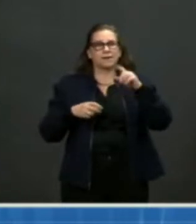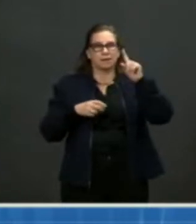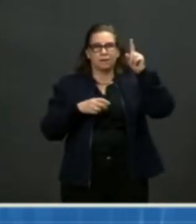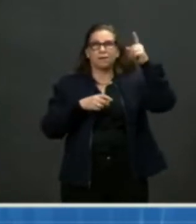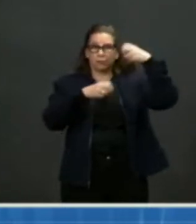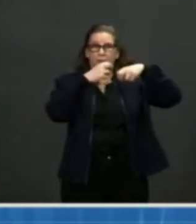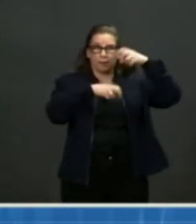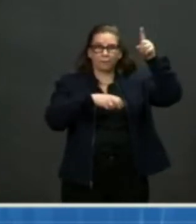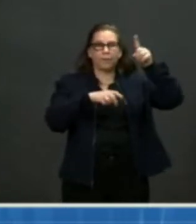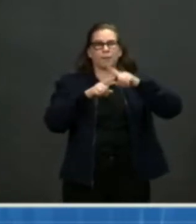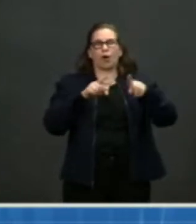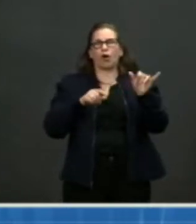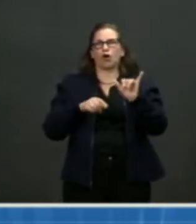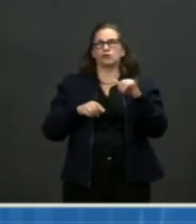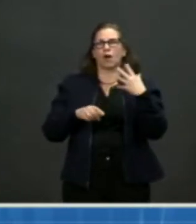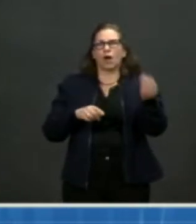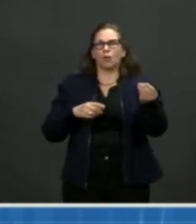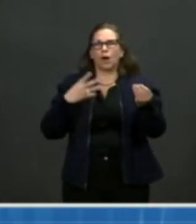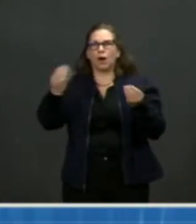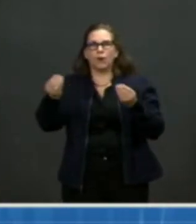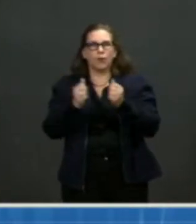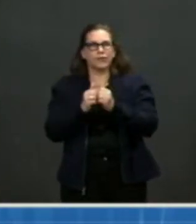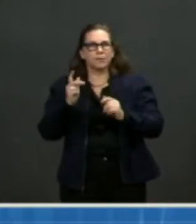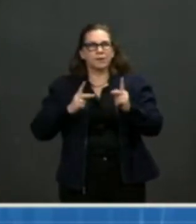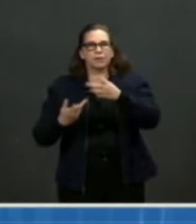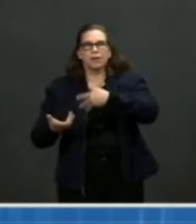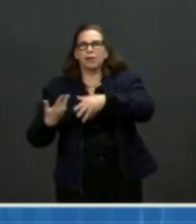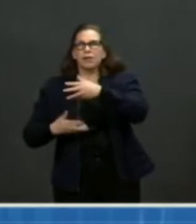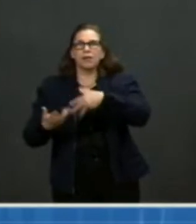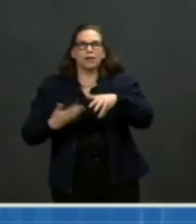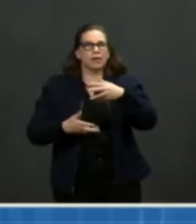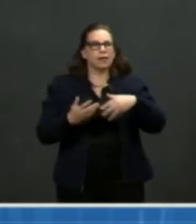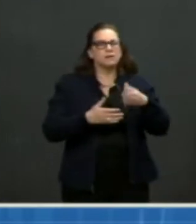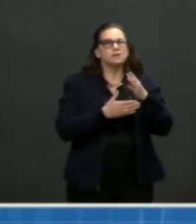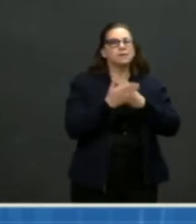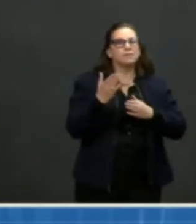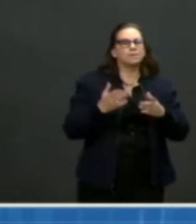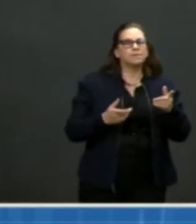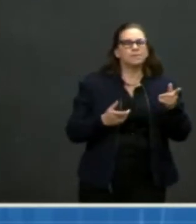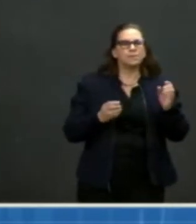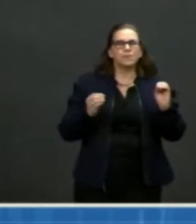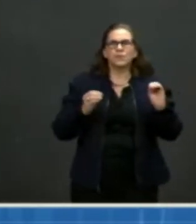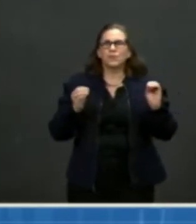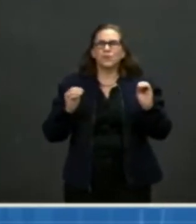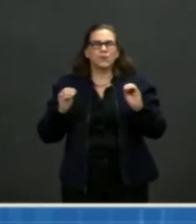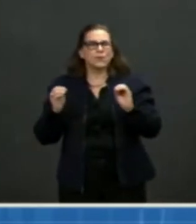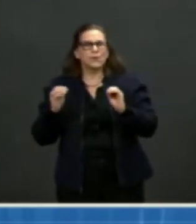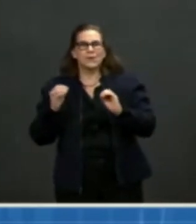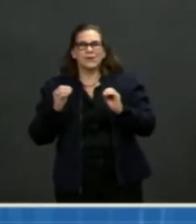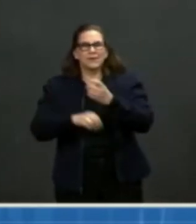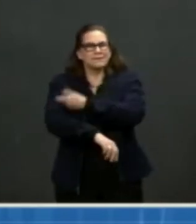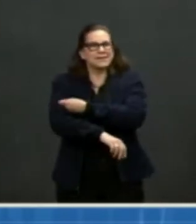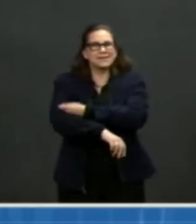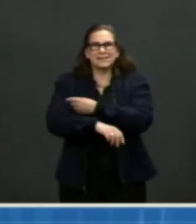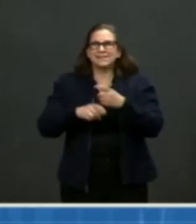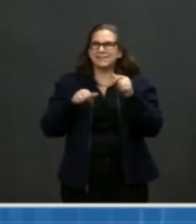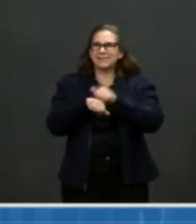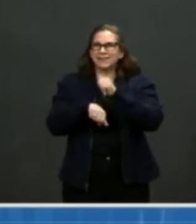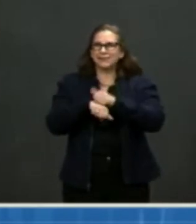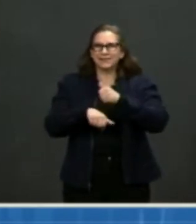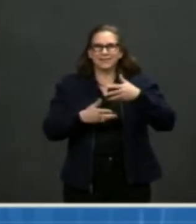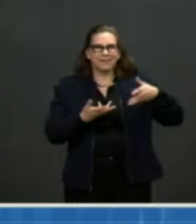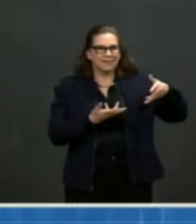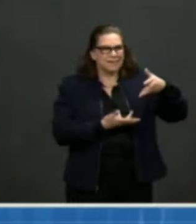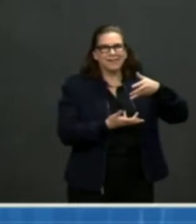vaccinated. We currently are at a situation, if we look at our European friends, we just don't want to be at